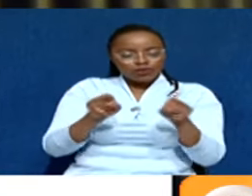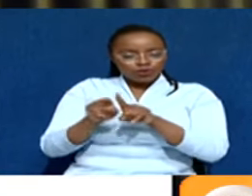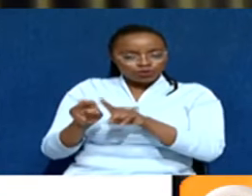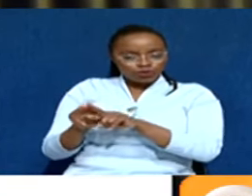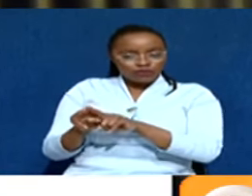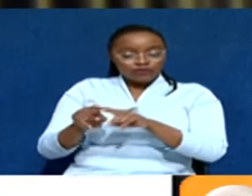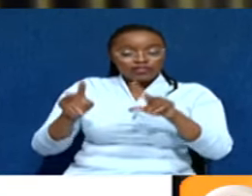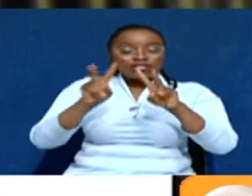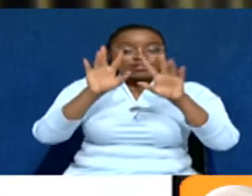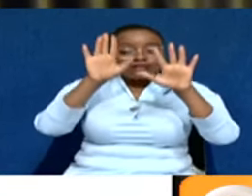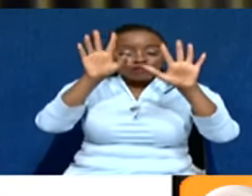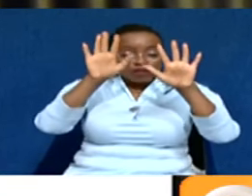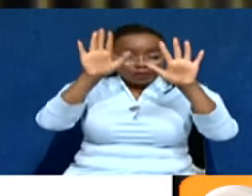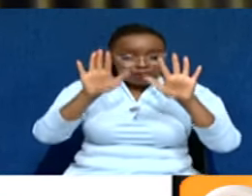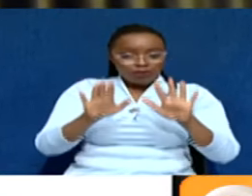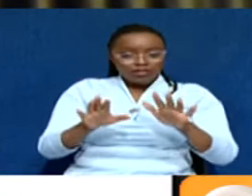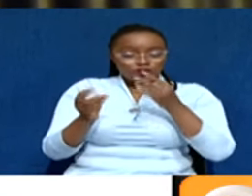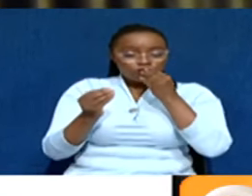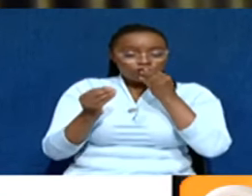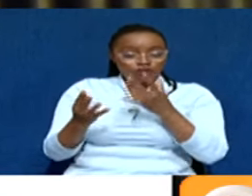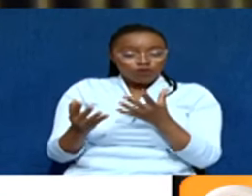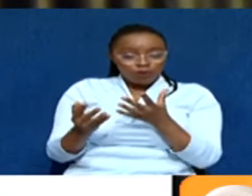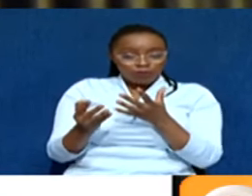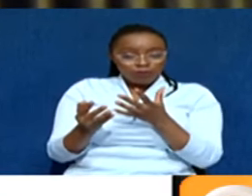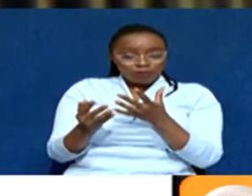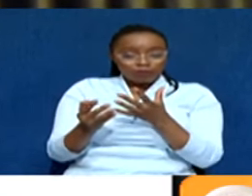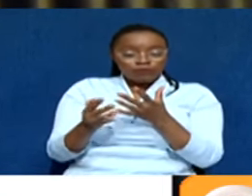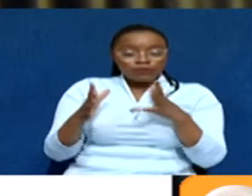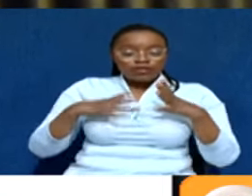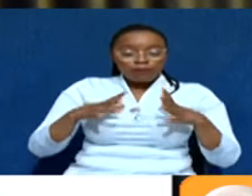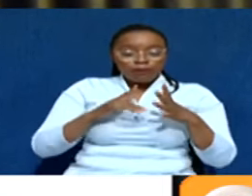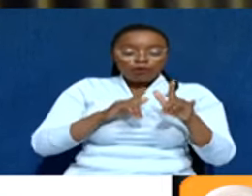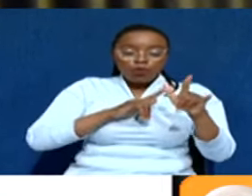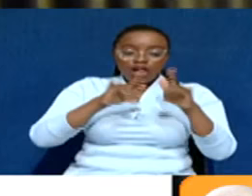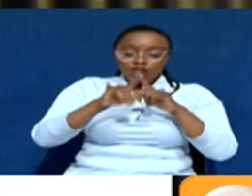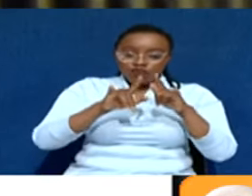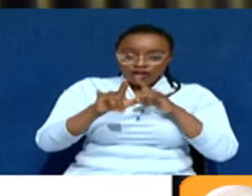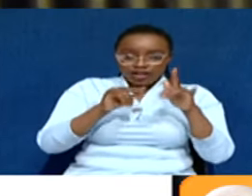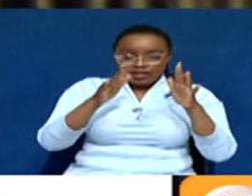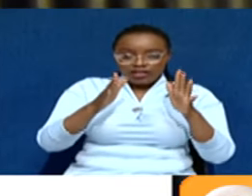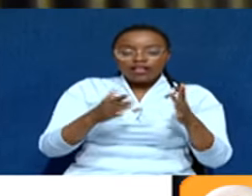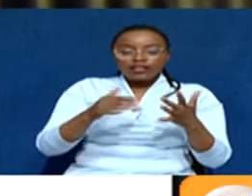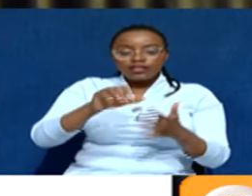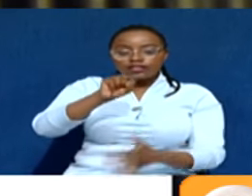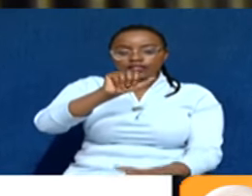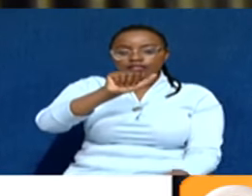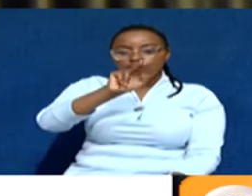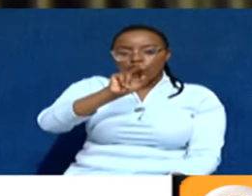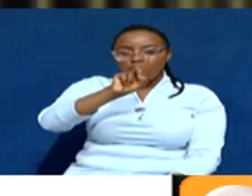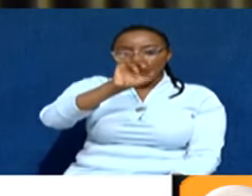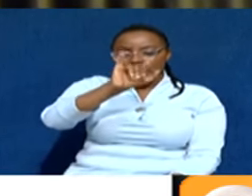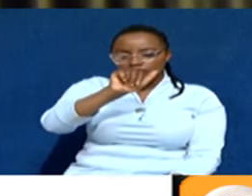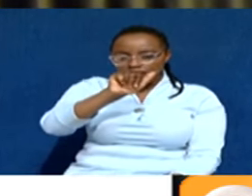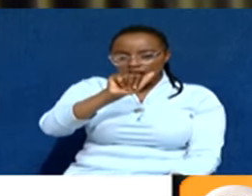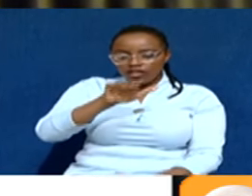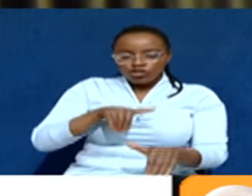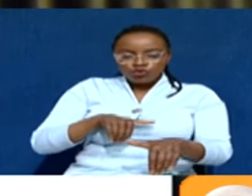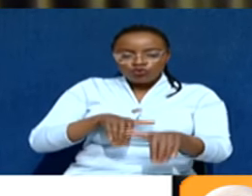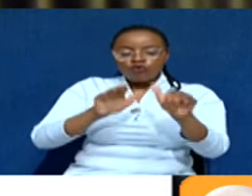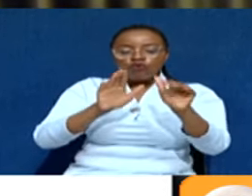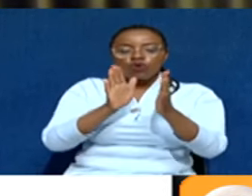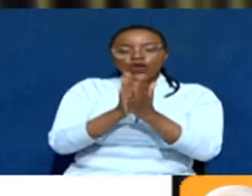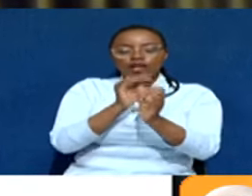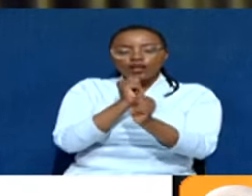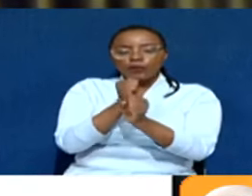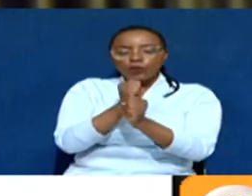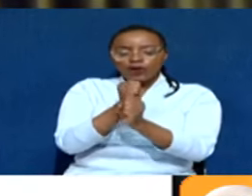However, Jeff, it is important to inform our migrant workers, particularly in Saudi Arabia, to follow and